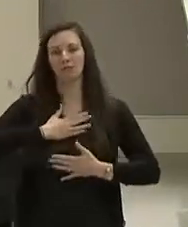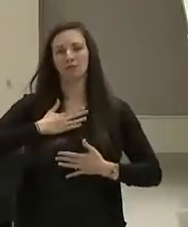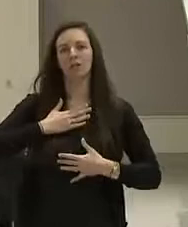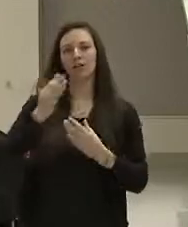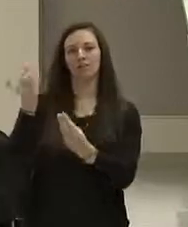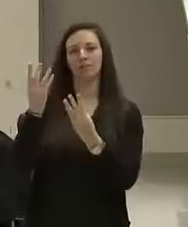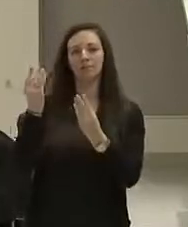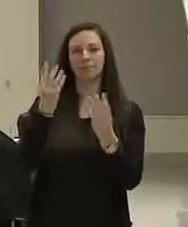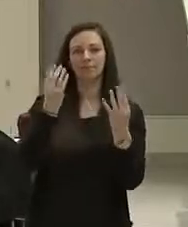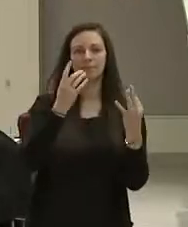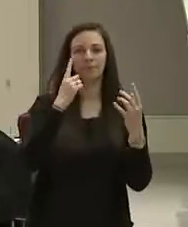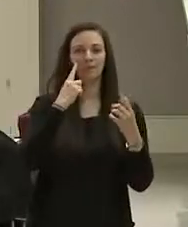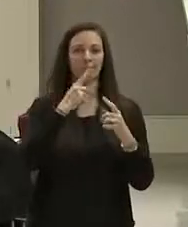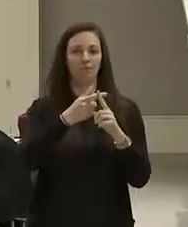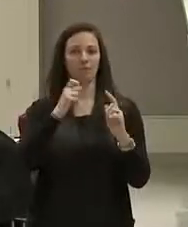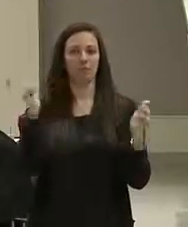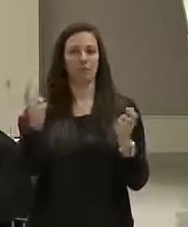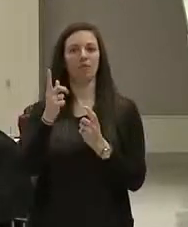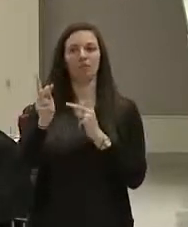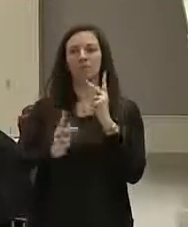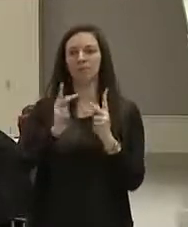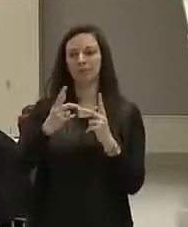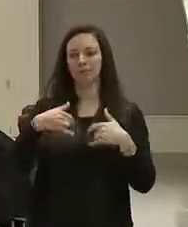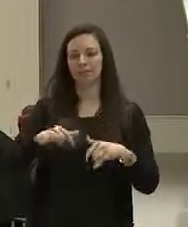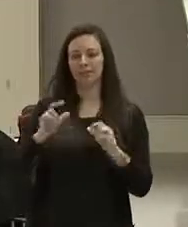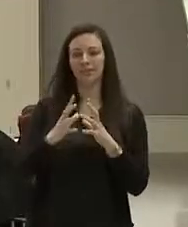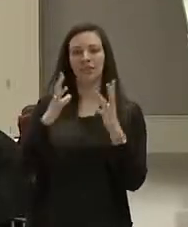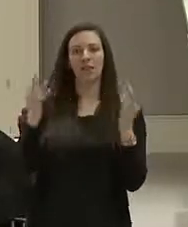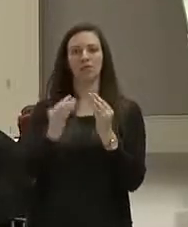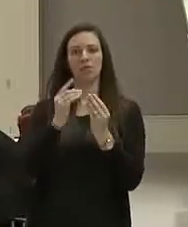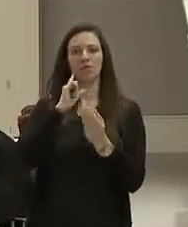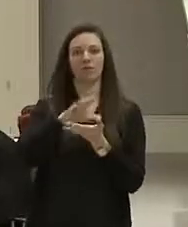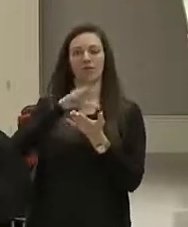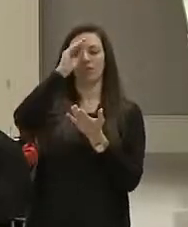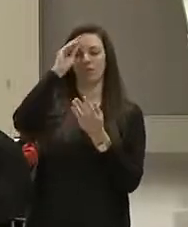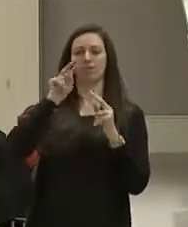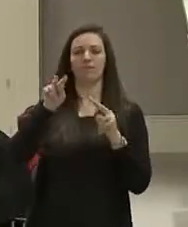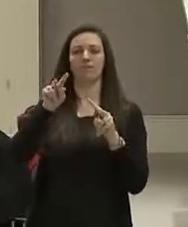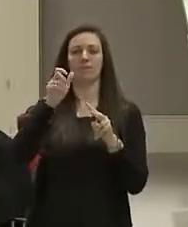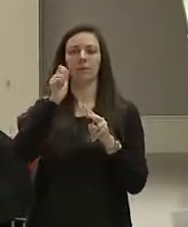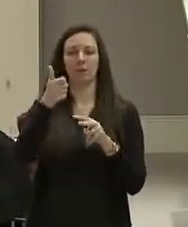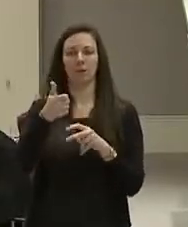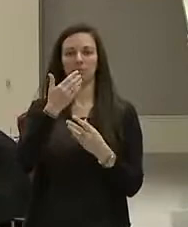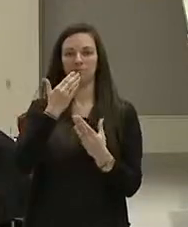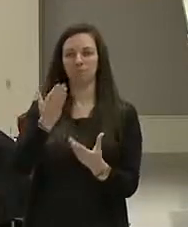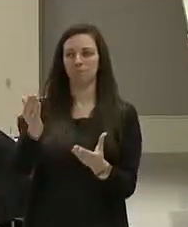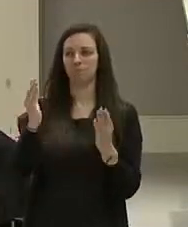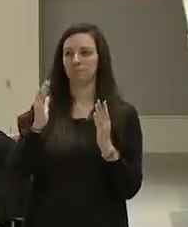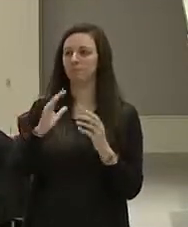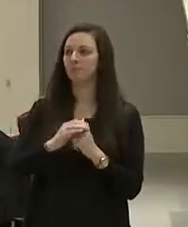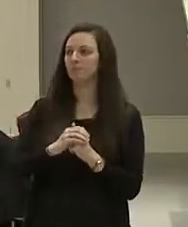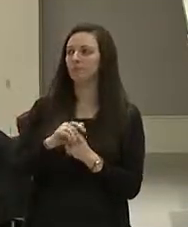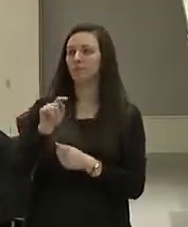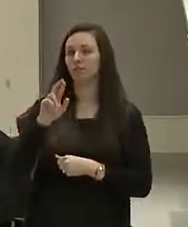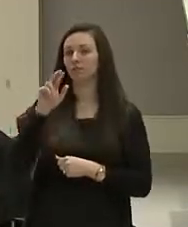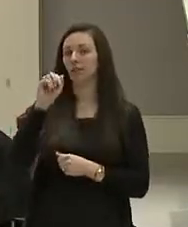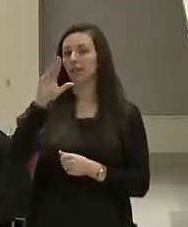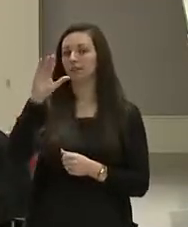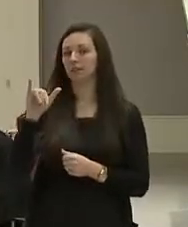gotten from everybody. We still have a lot to learn, and I'm looking forward to tomorrow. Thanks. Tracy Mears?